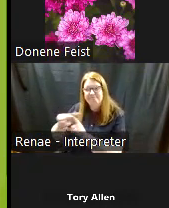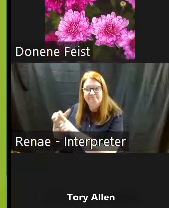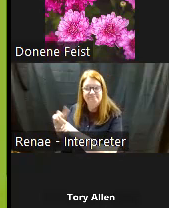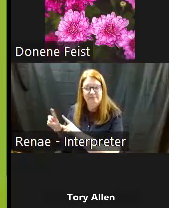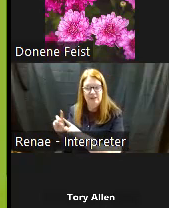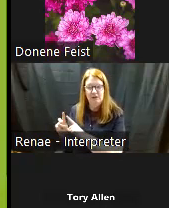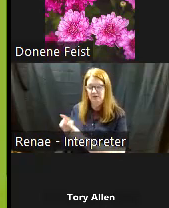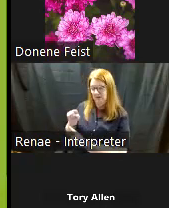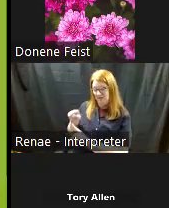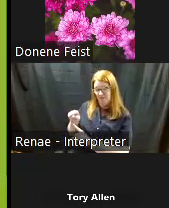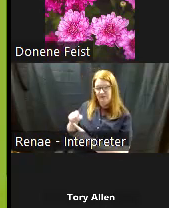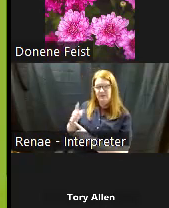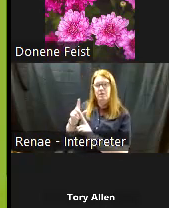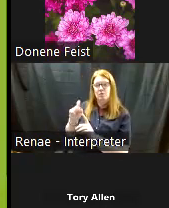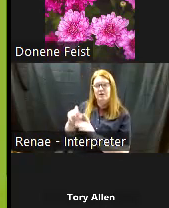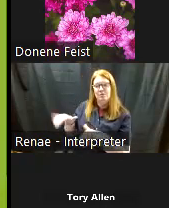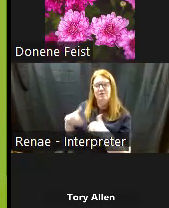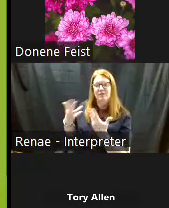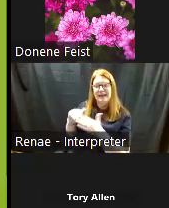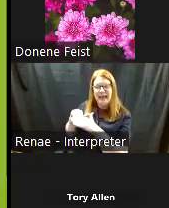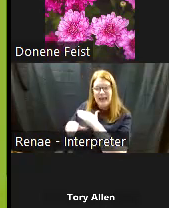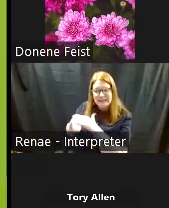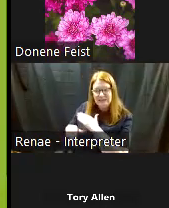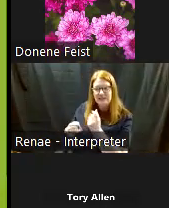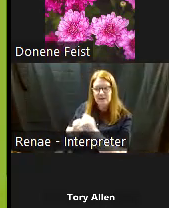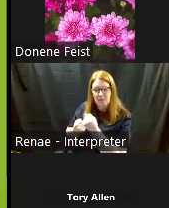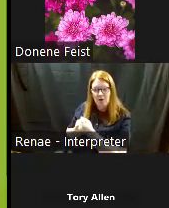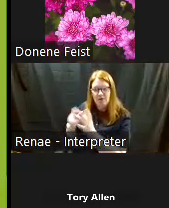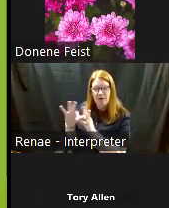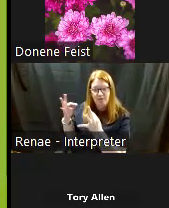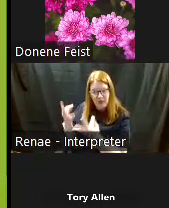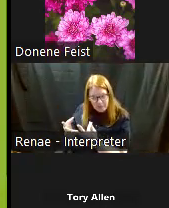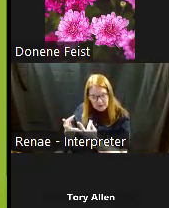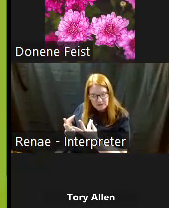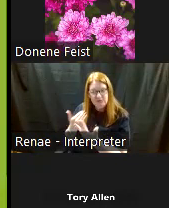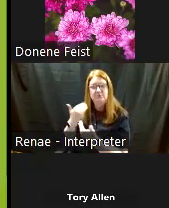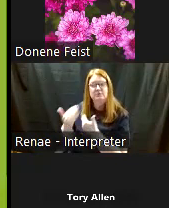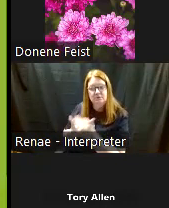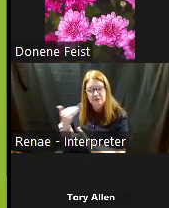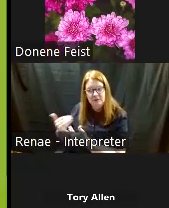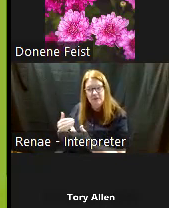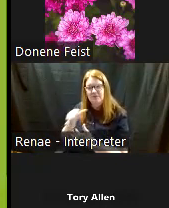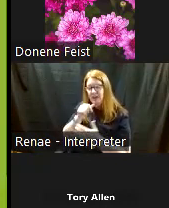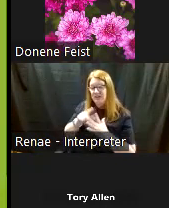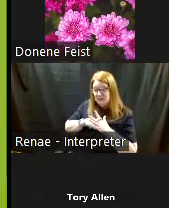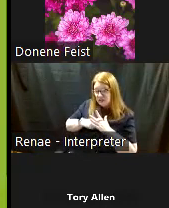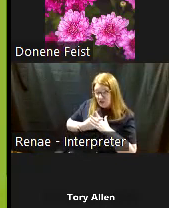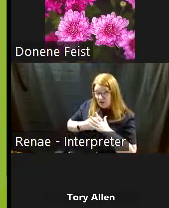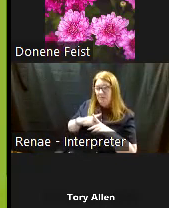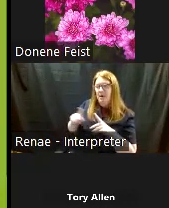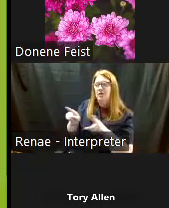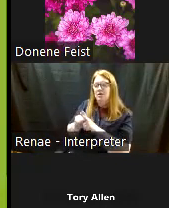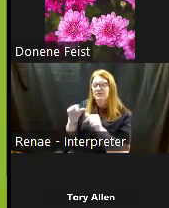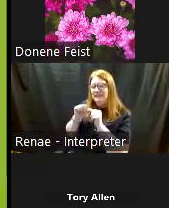to make sure we're providing access to those, and support our families in following through, not just starting them, but making sure we're following through on